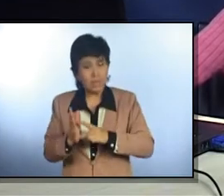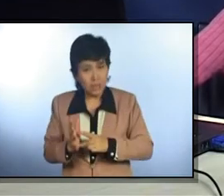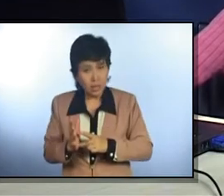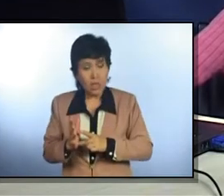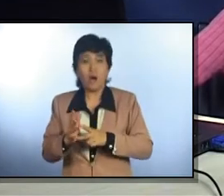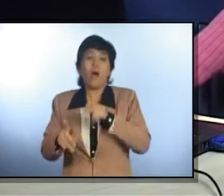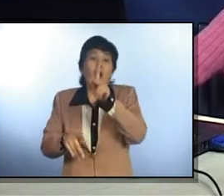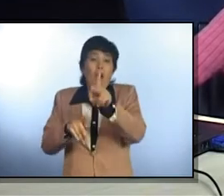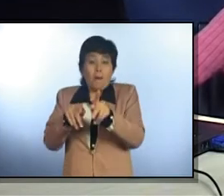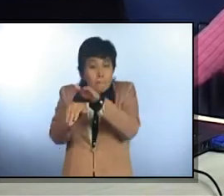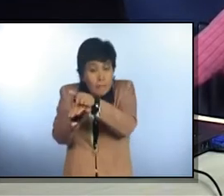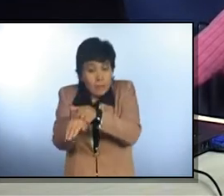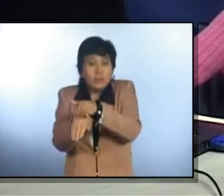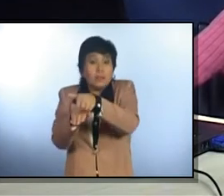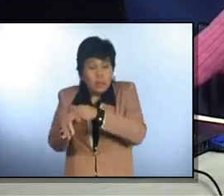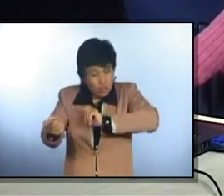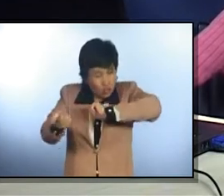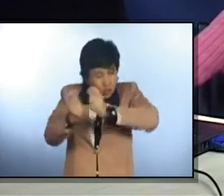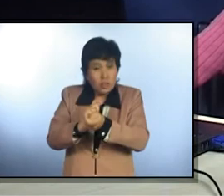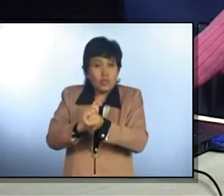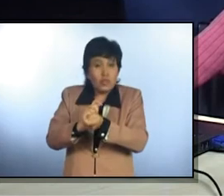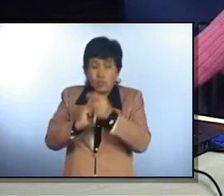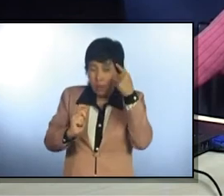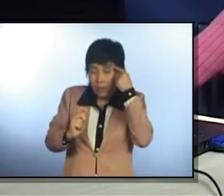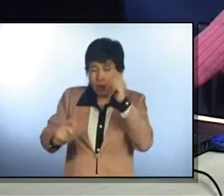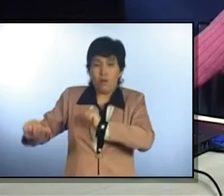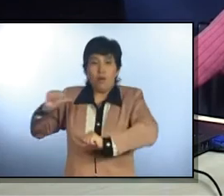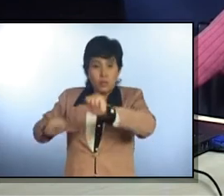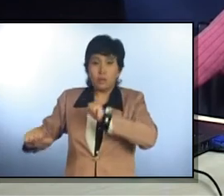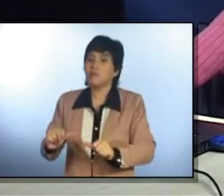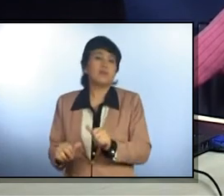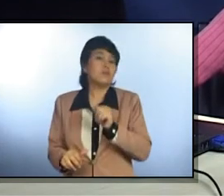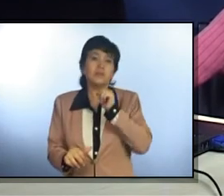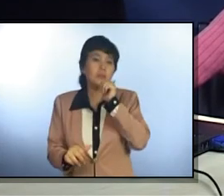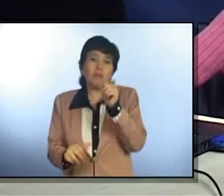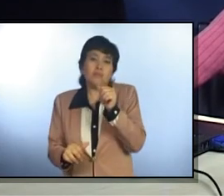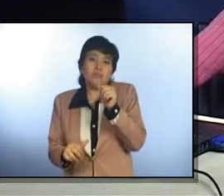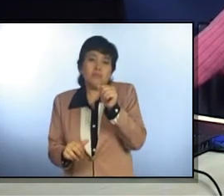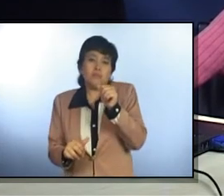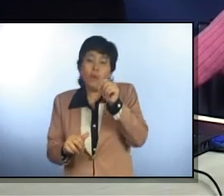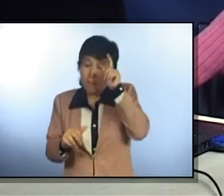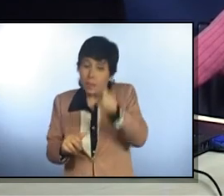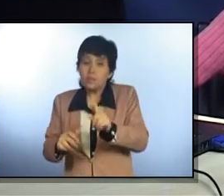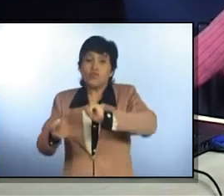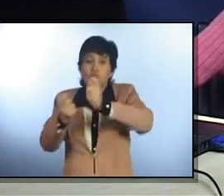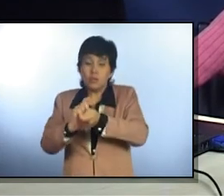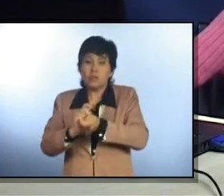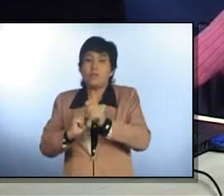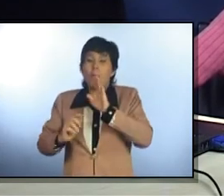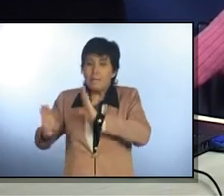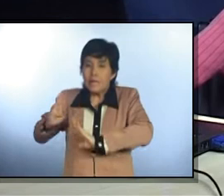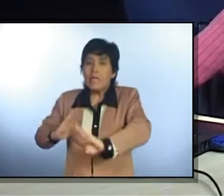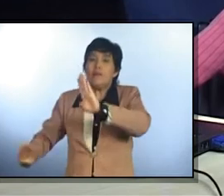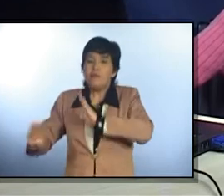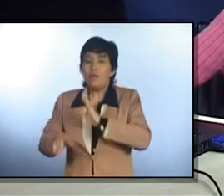in terms of persuasive, the change in attitude, it's not sufficient. You've got to change in terms of behavior